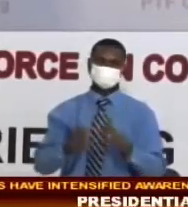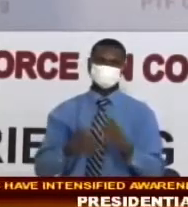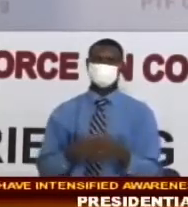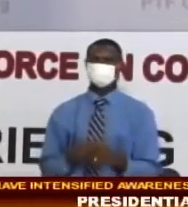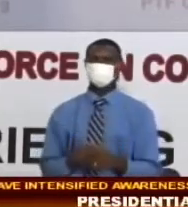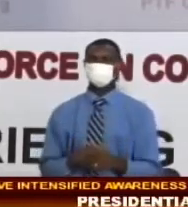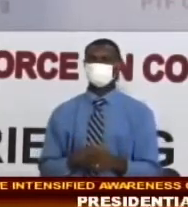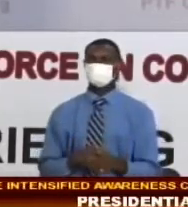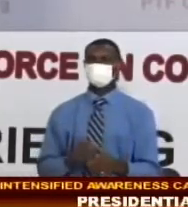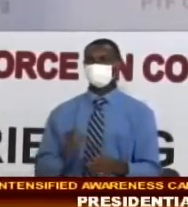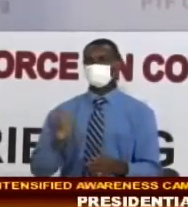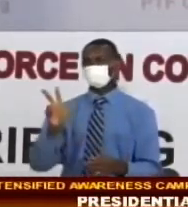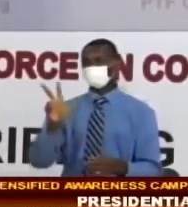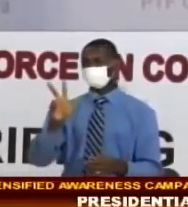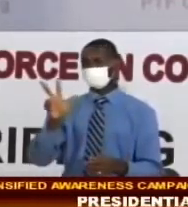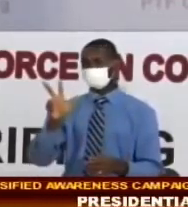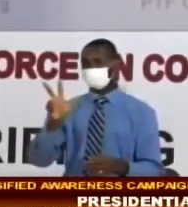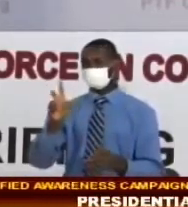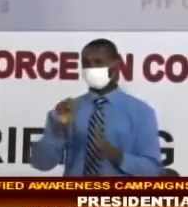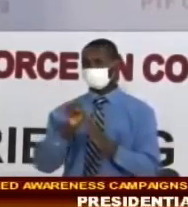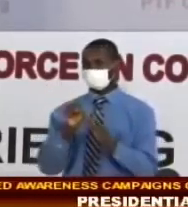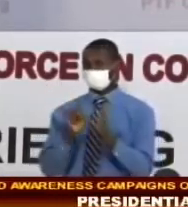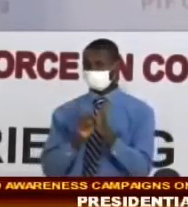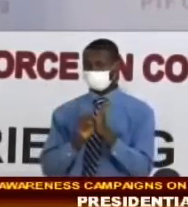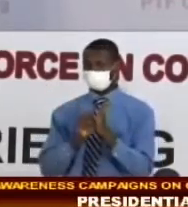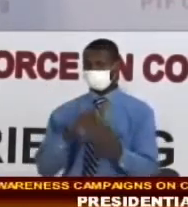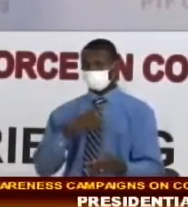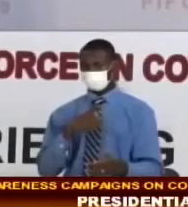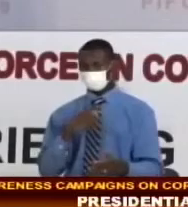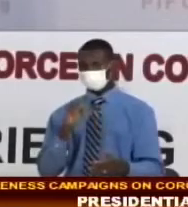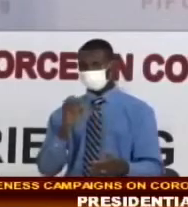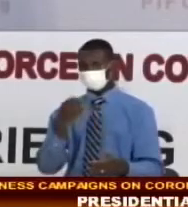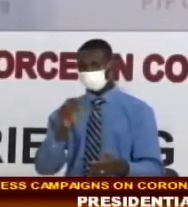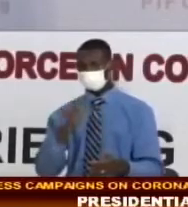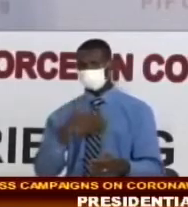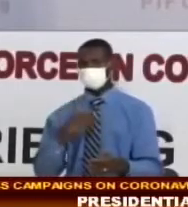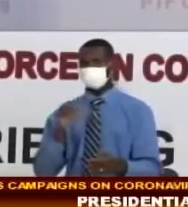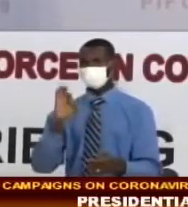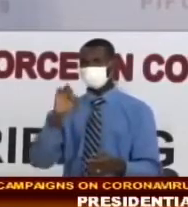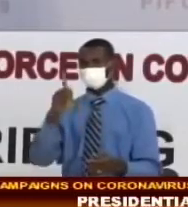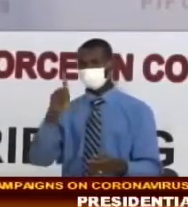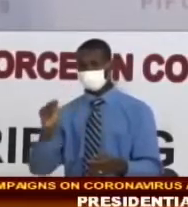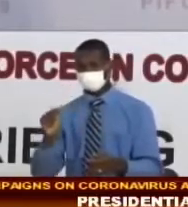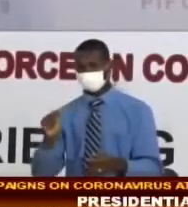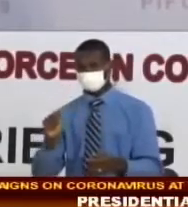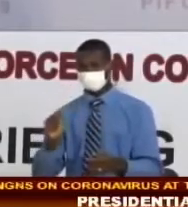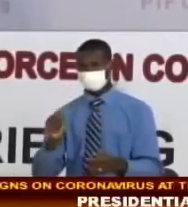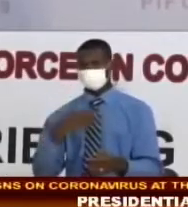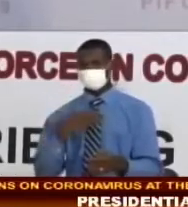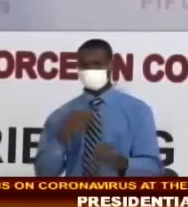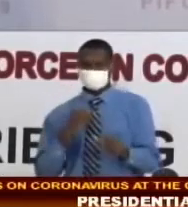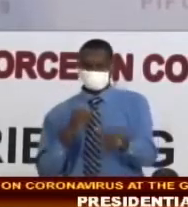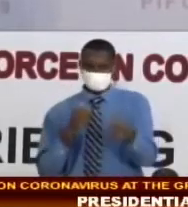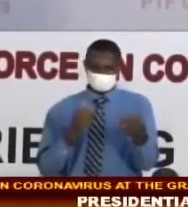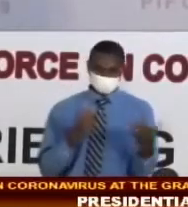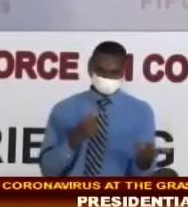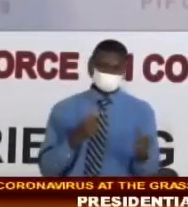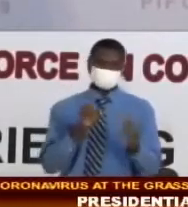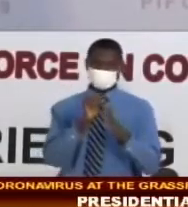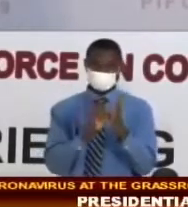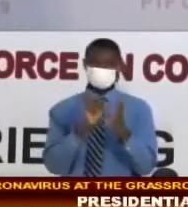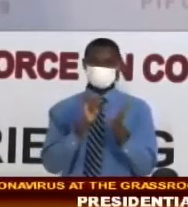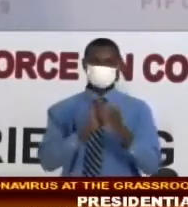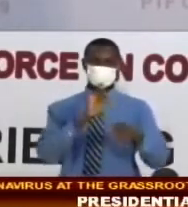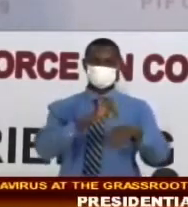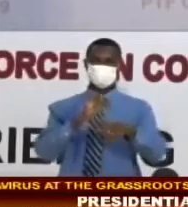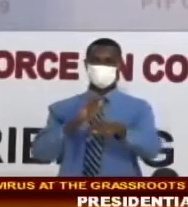3 affected lockdown states by the federal government, and then to the other frontline states.